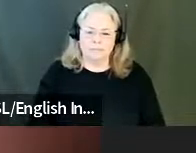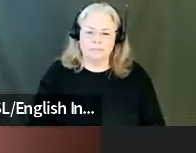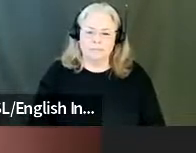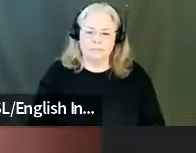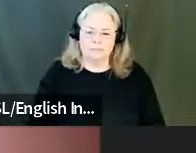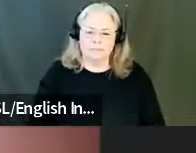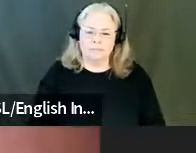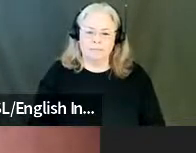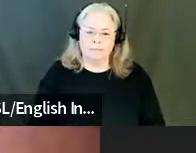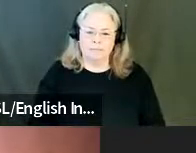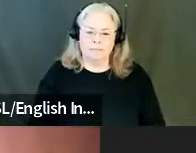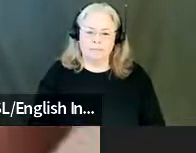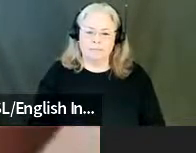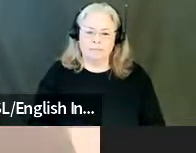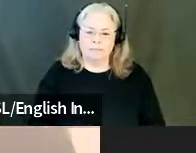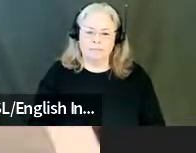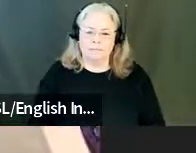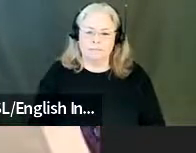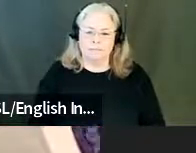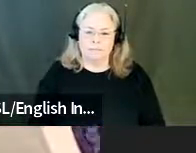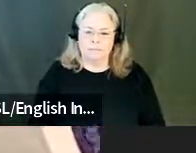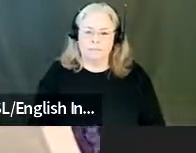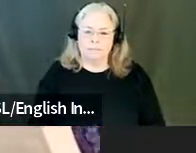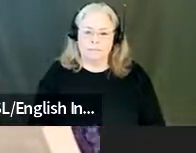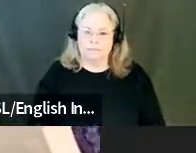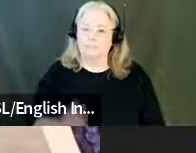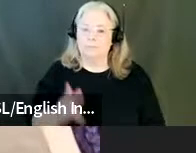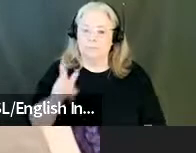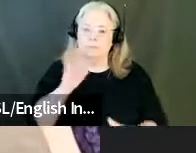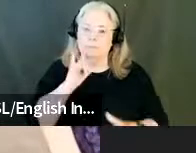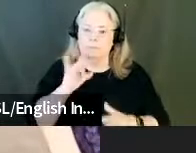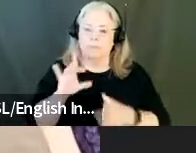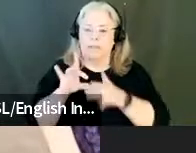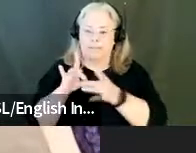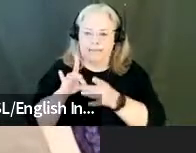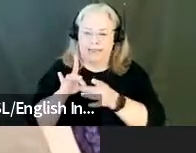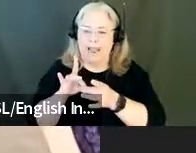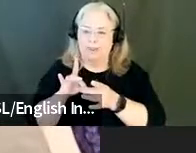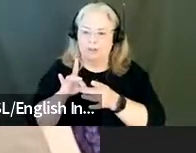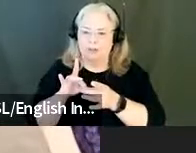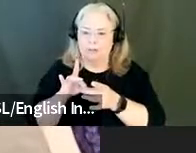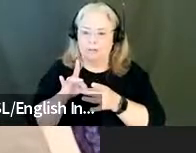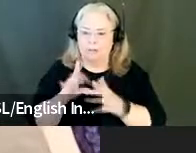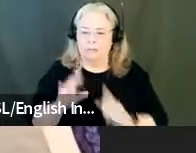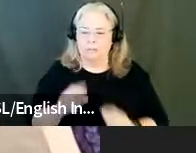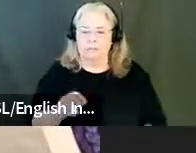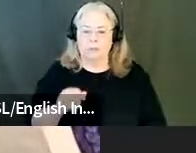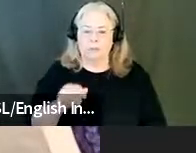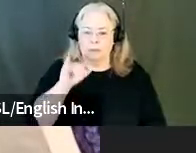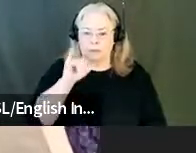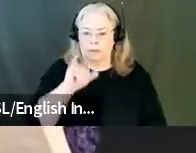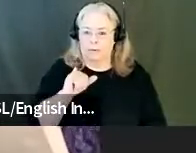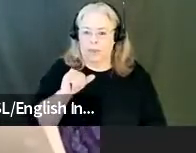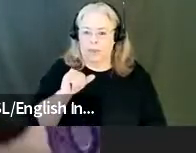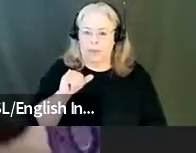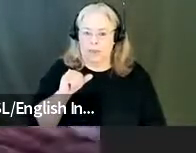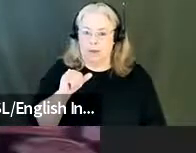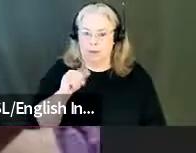My wrist, and then over. And then attaching it and securing it. So that's now holding